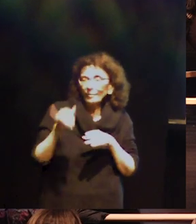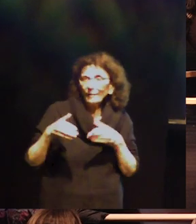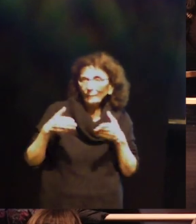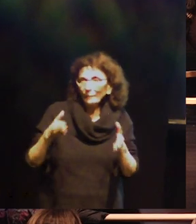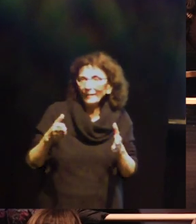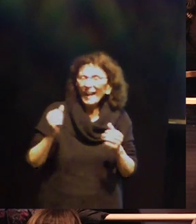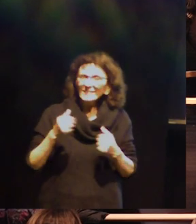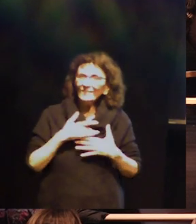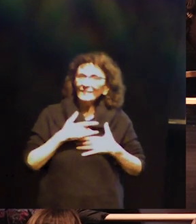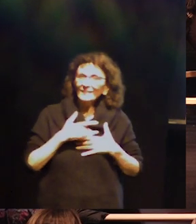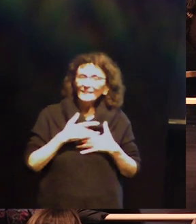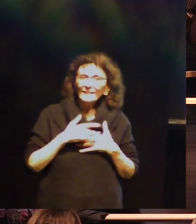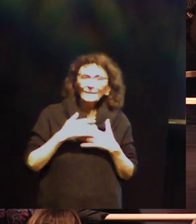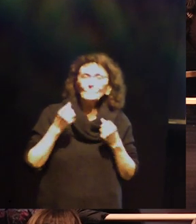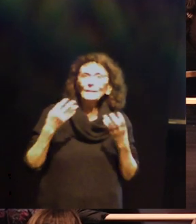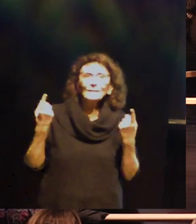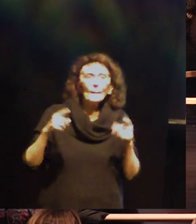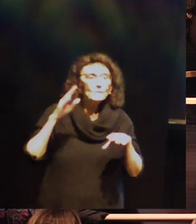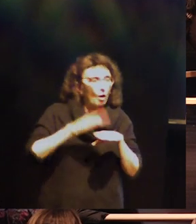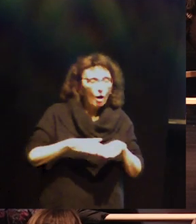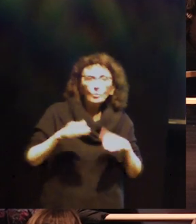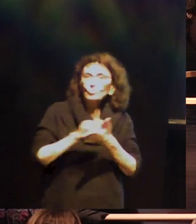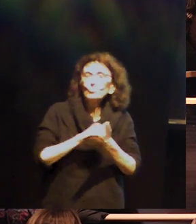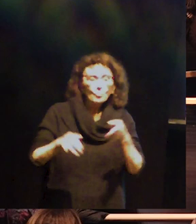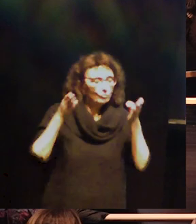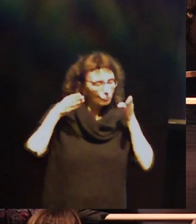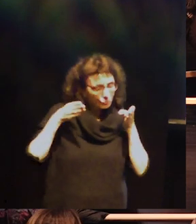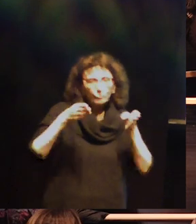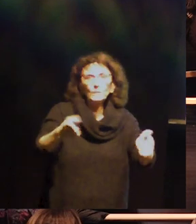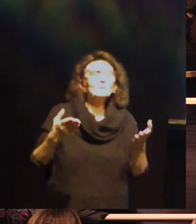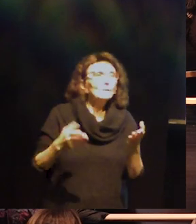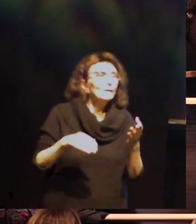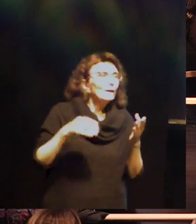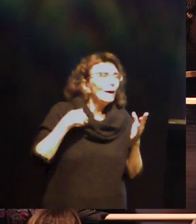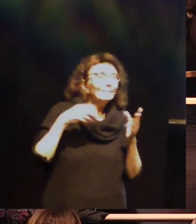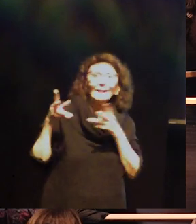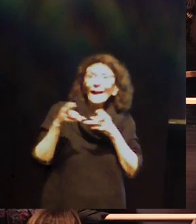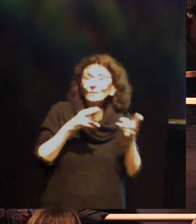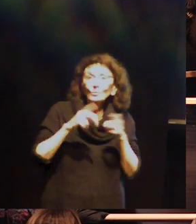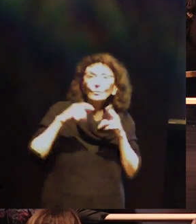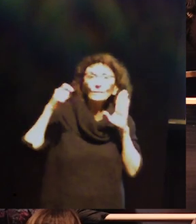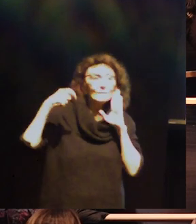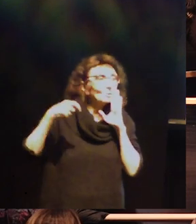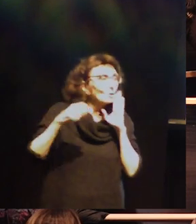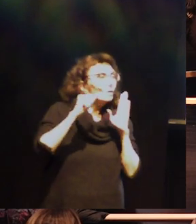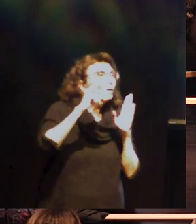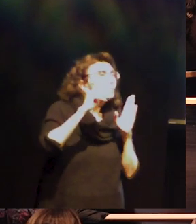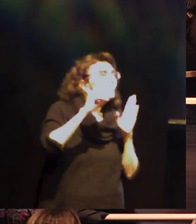because there's a lot of stuff that takes place on the streets of the city. And Armando, who's the editor and cinematographer,